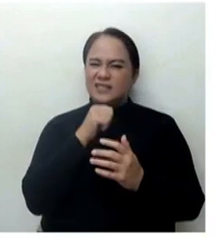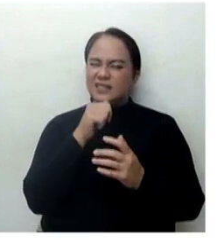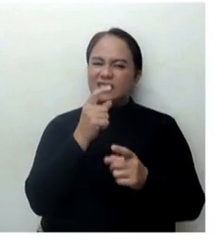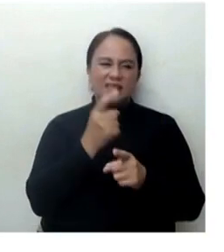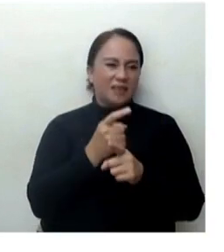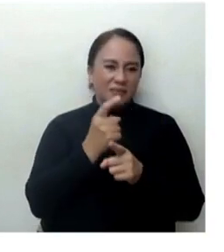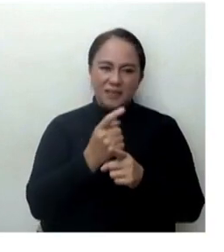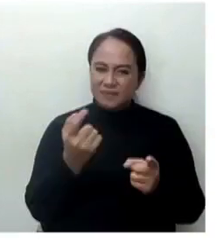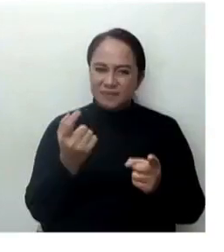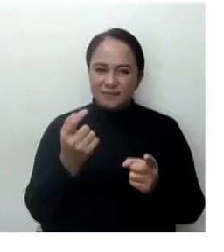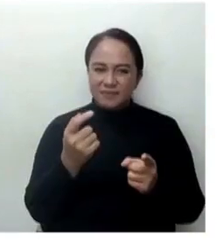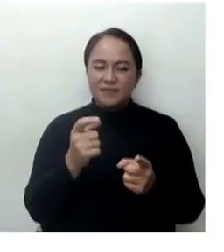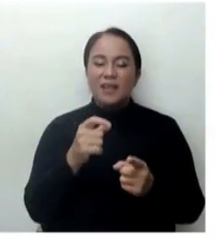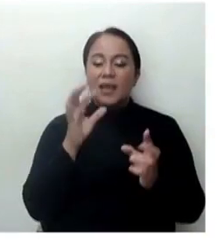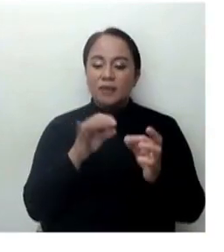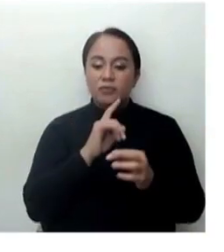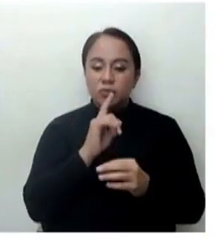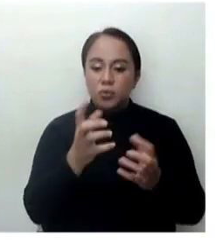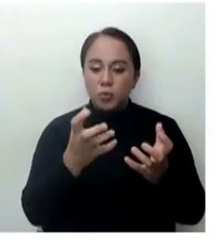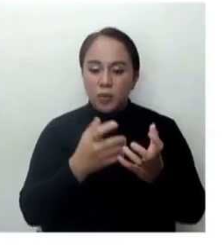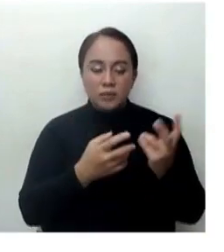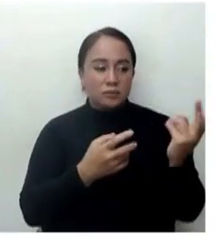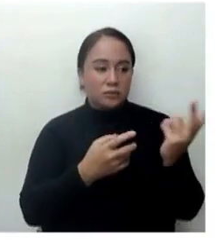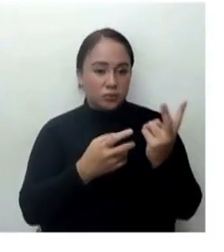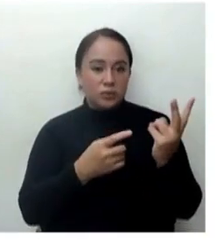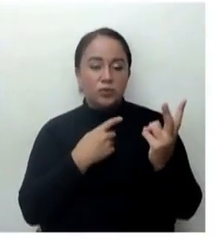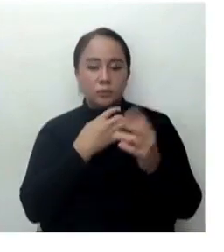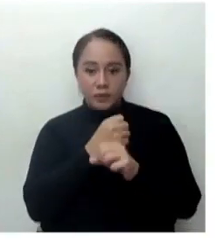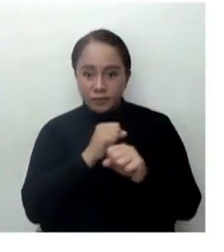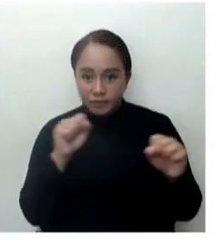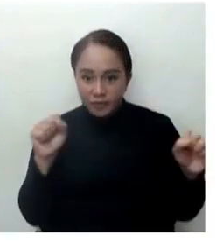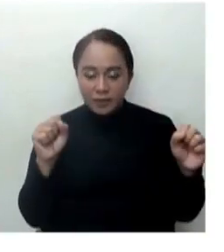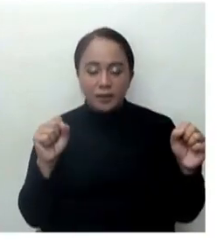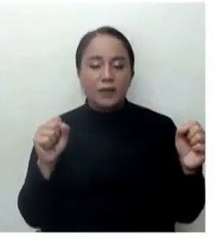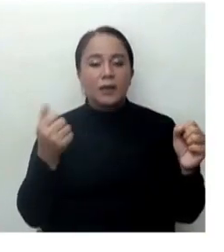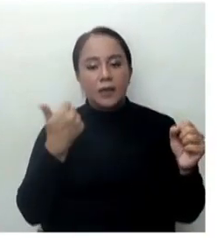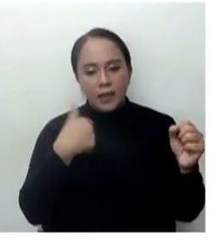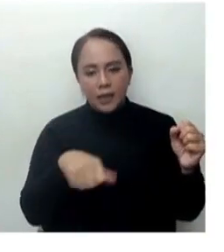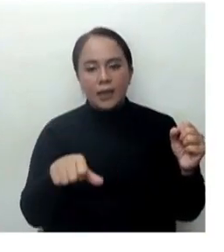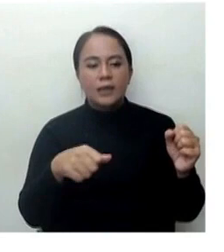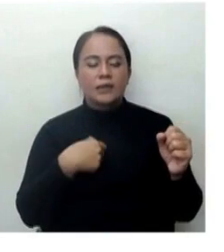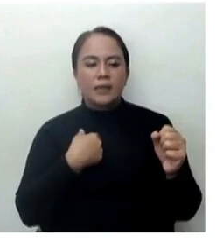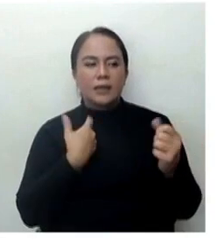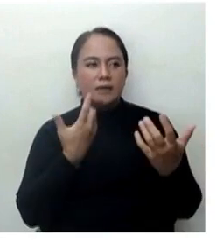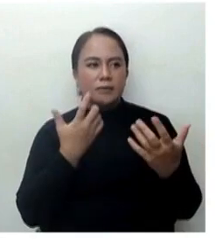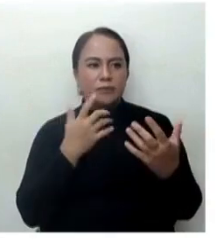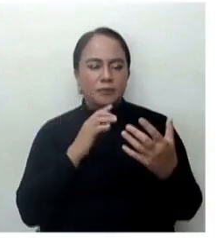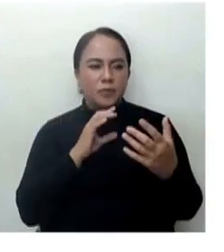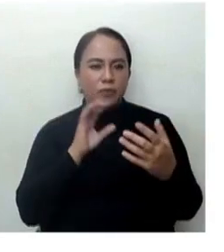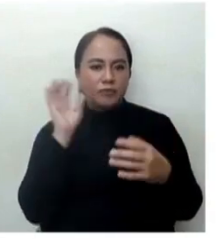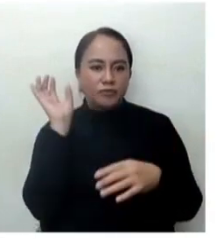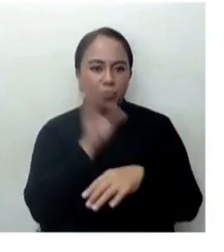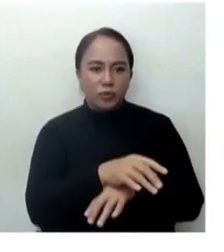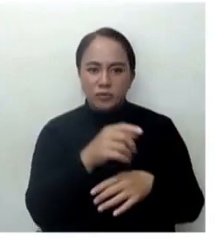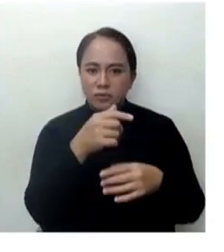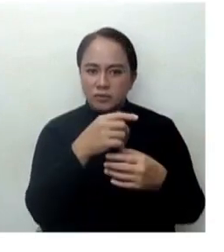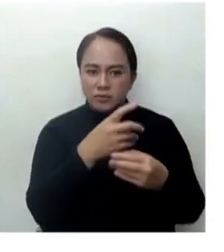itself. If they really want Jed and Junita to be free from any kind of coercion, why is it that